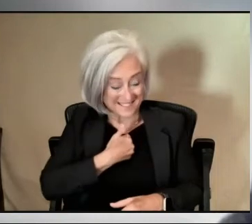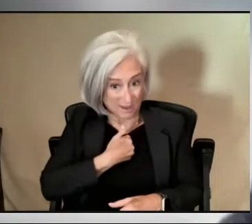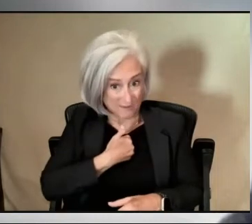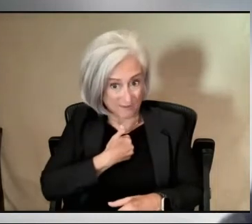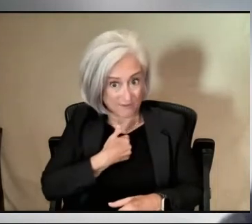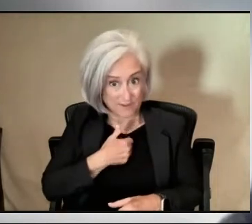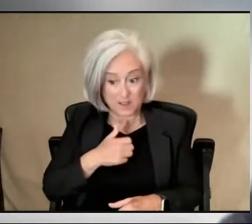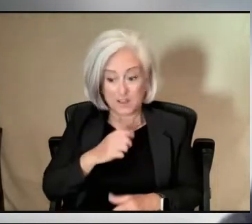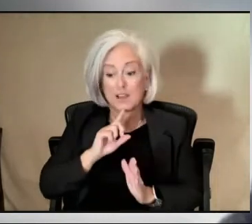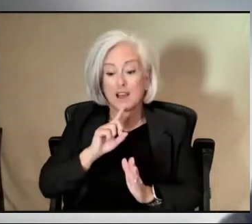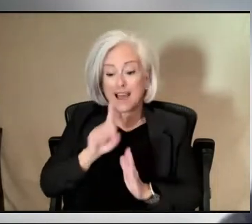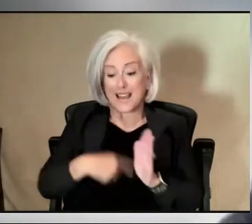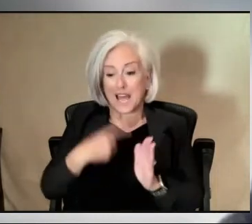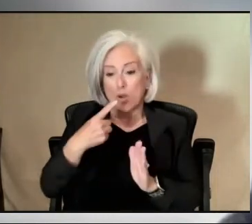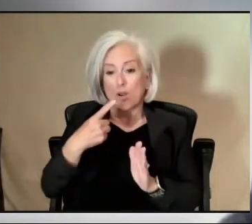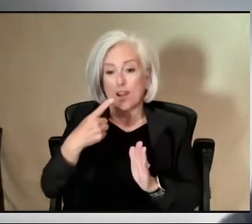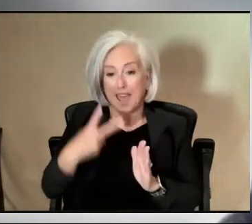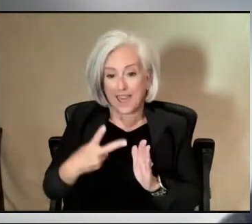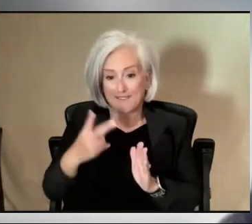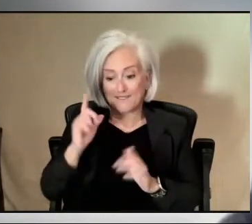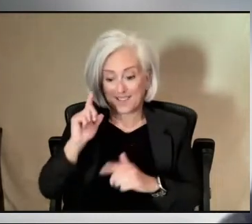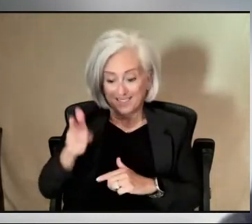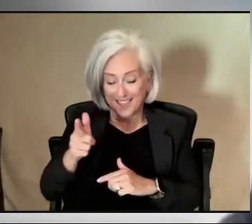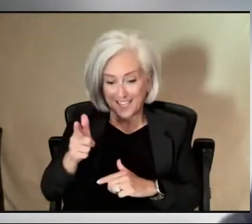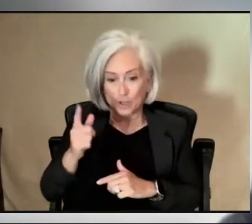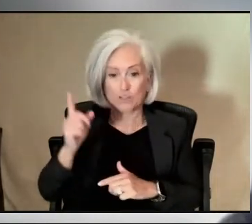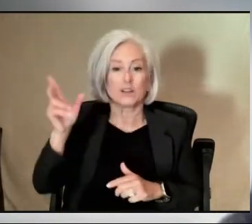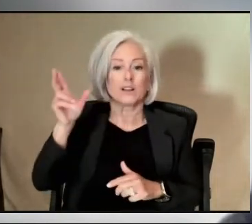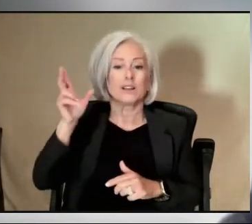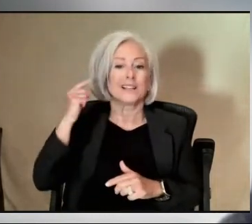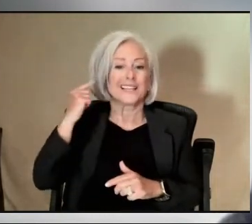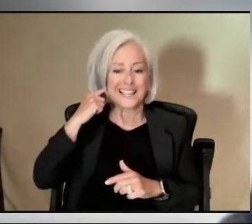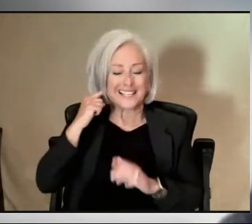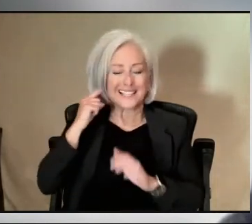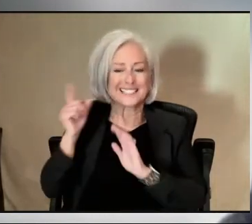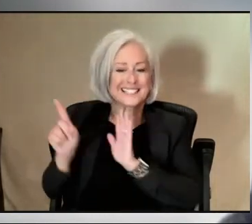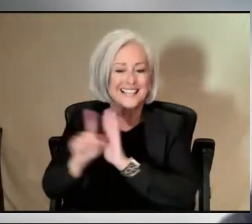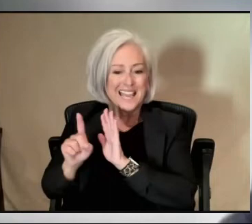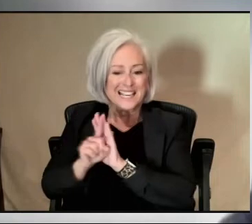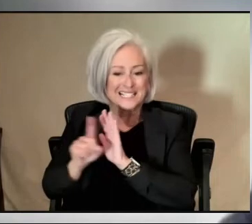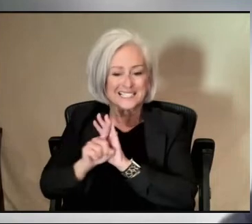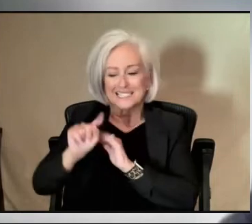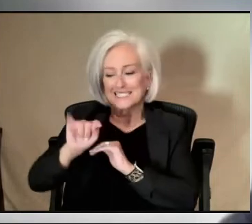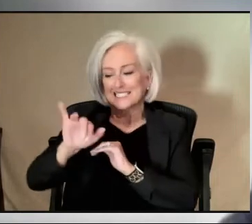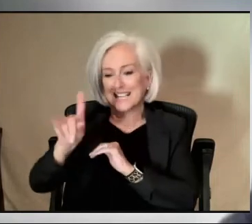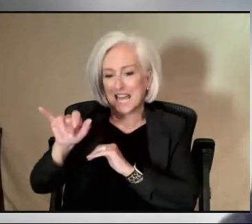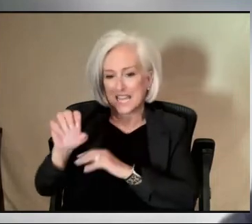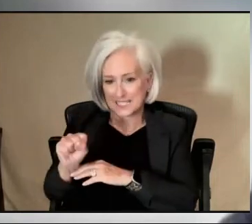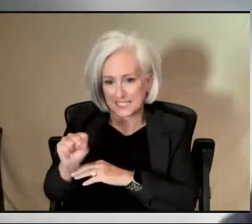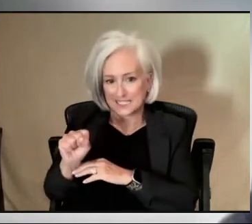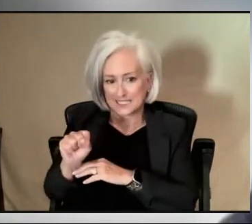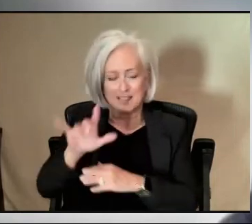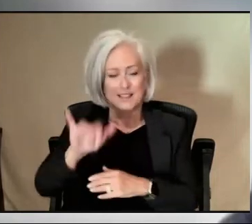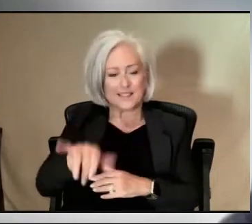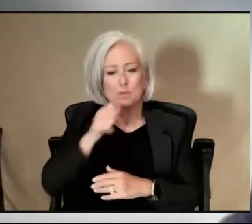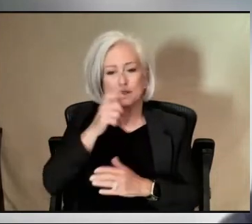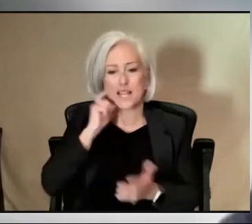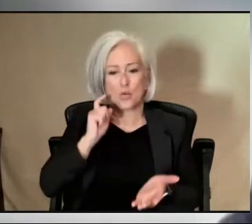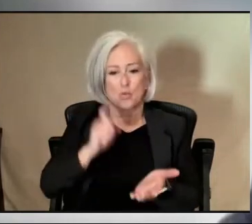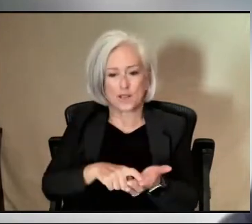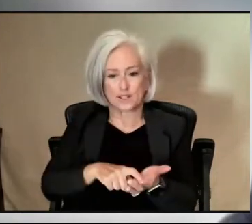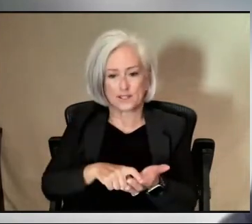the time. Subsequently, there have been about 15,000 reports to what's called the VAERS